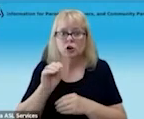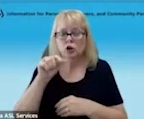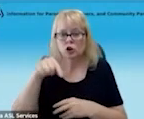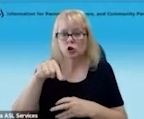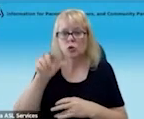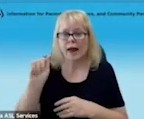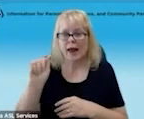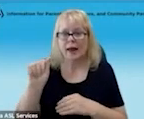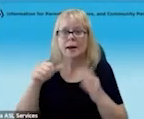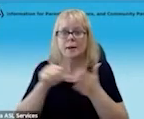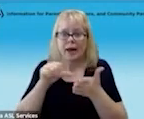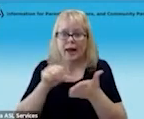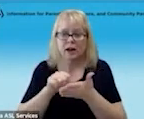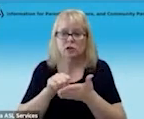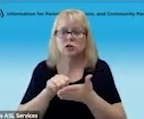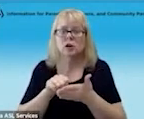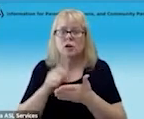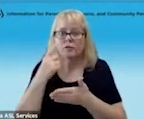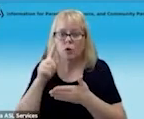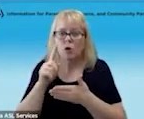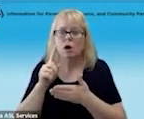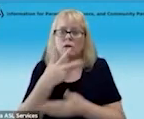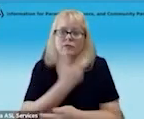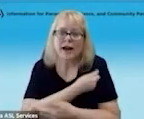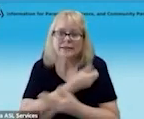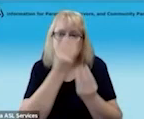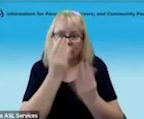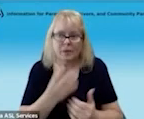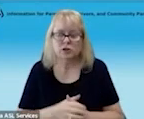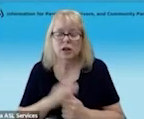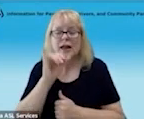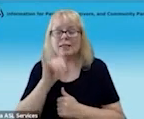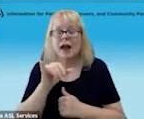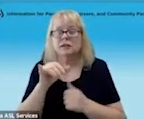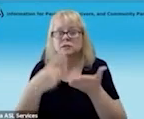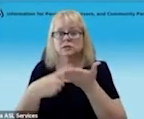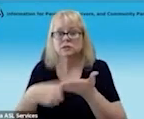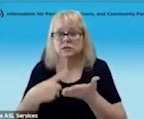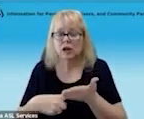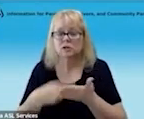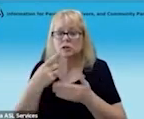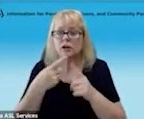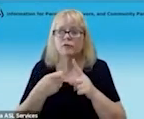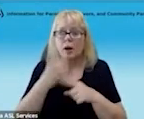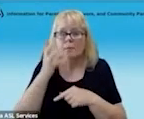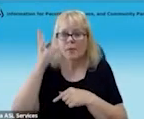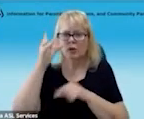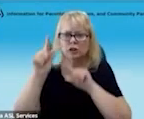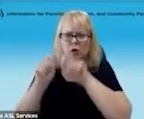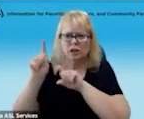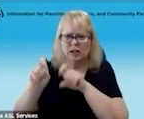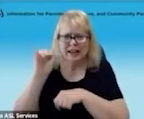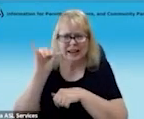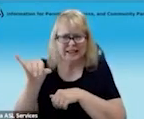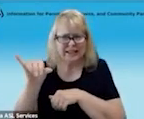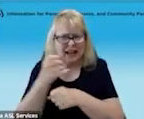Here we wanted to show some of the resources available for parents and caregivers. We have updated various web pages, including an FAQ page and the 6